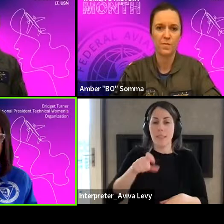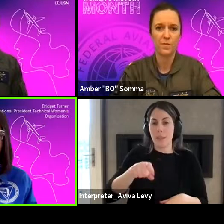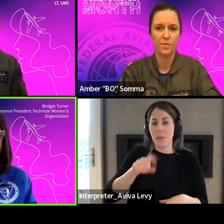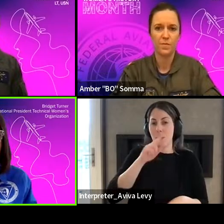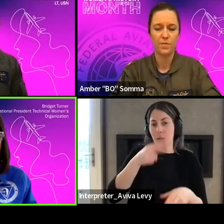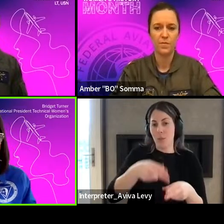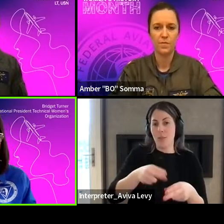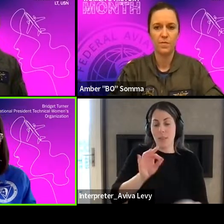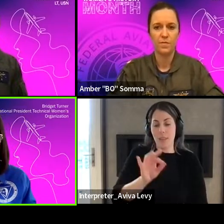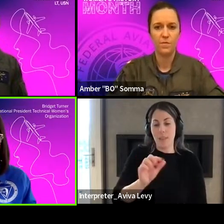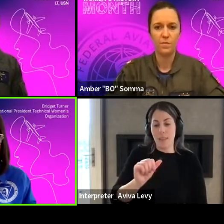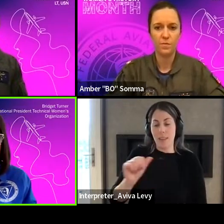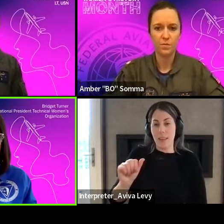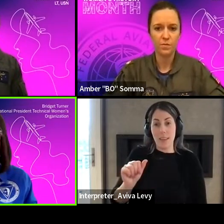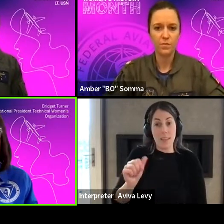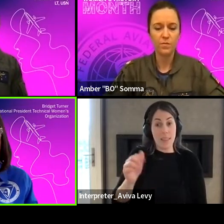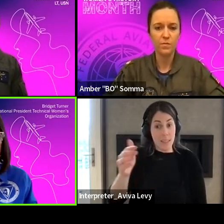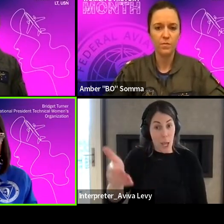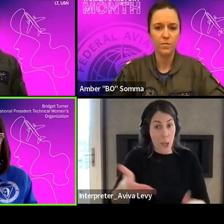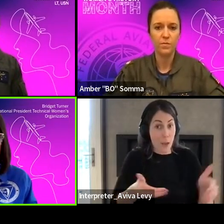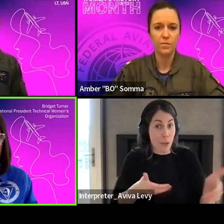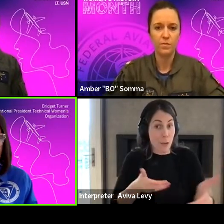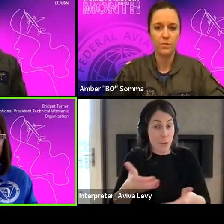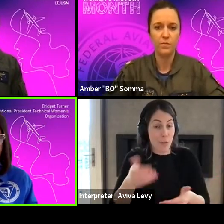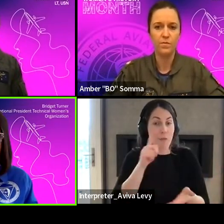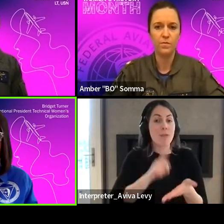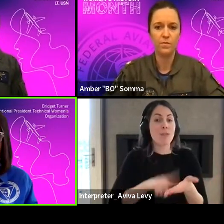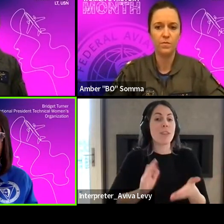that the FAA is hiring. Check out our